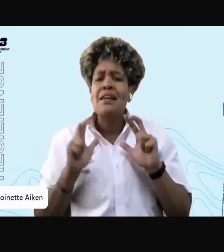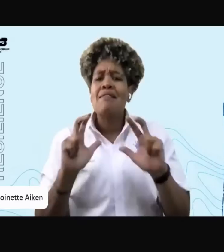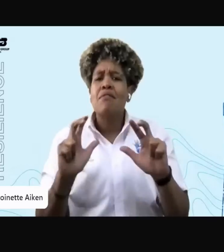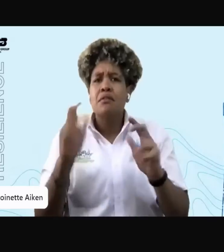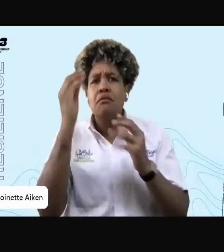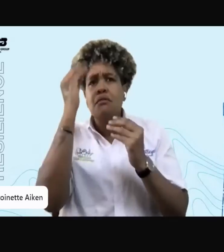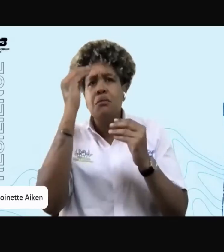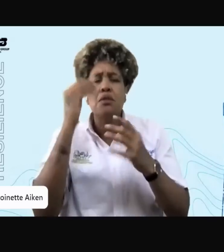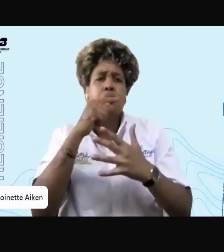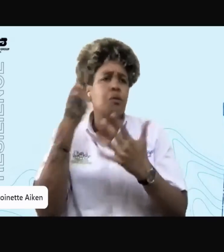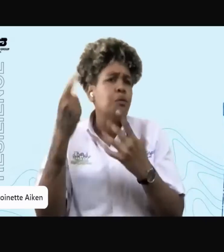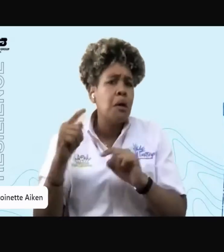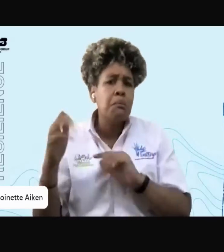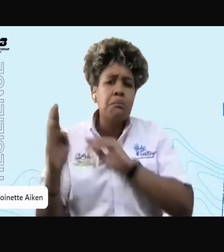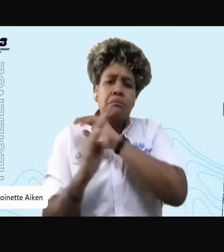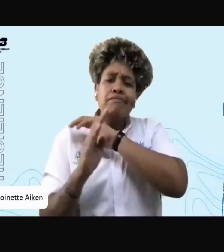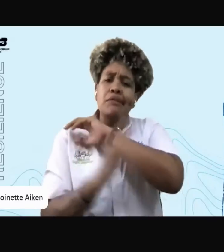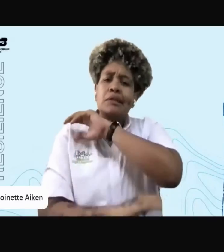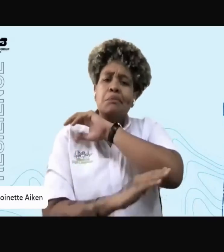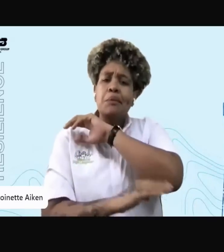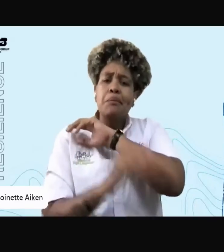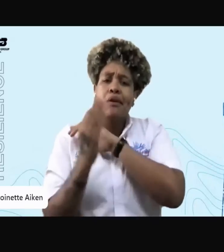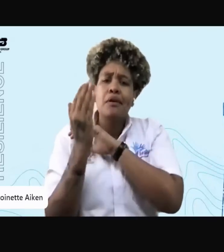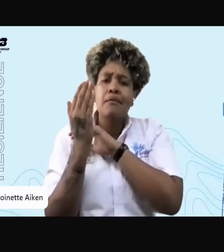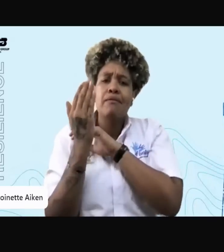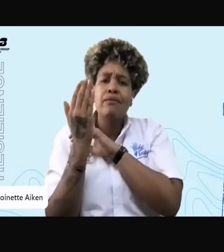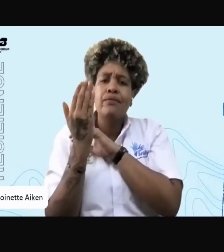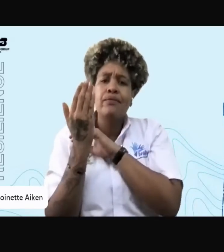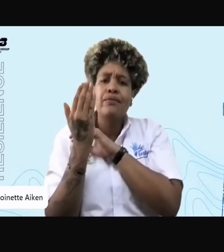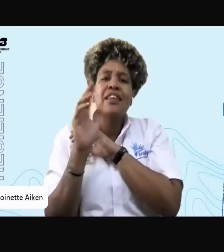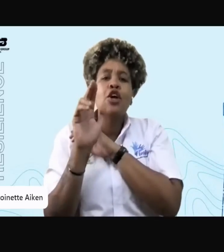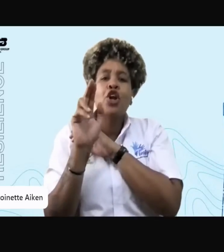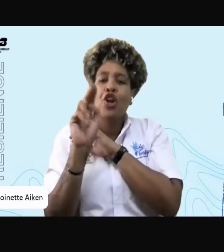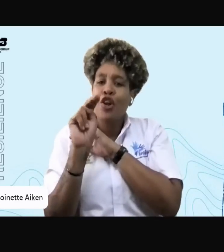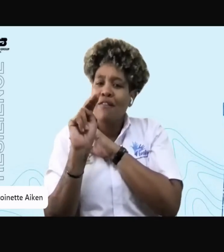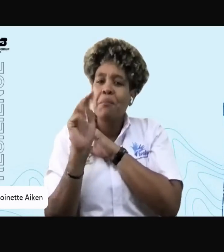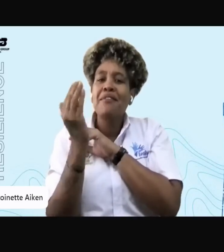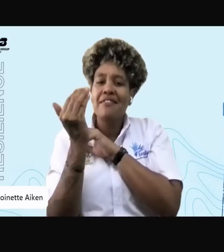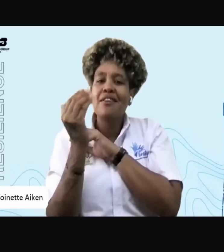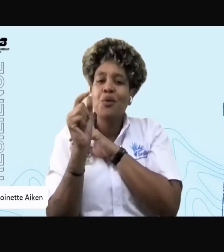briefing, September the 15th, 2024.